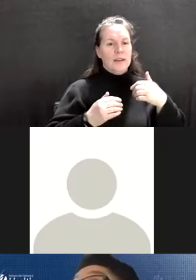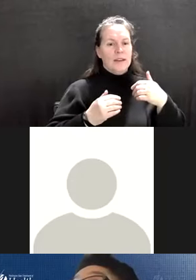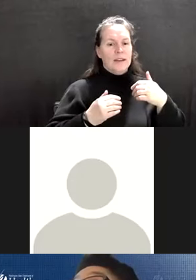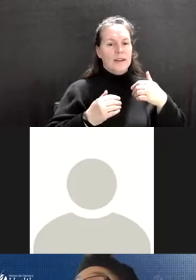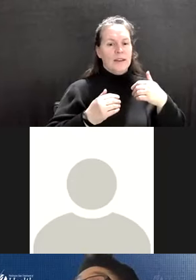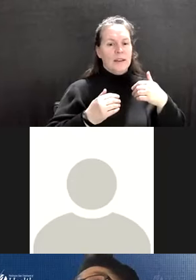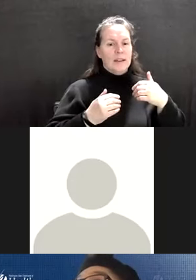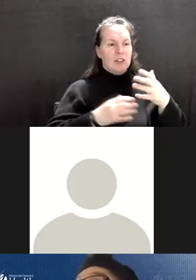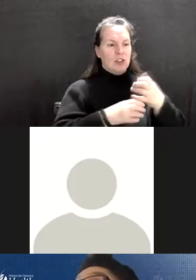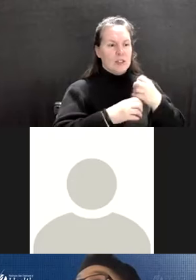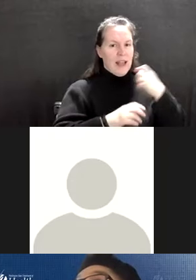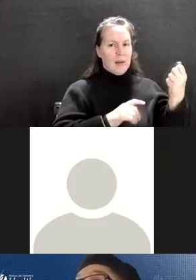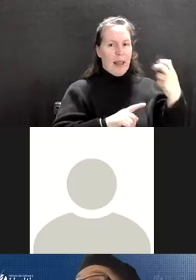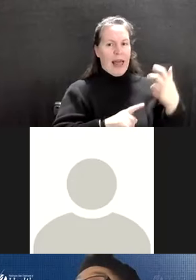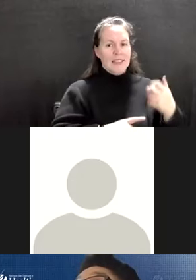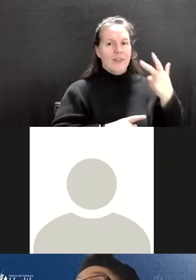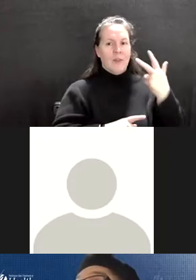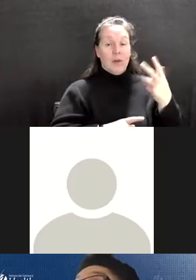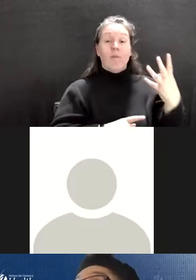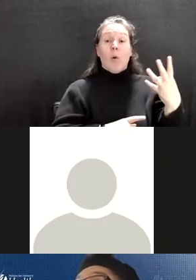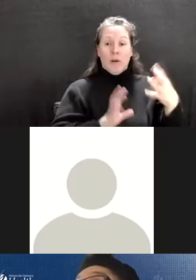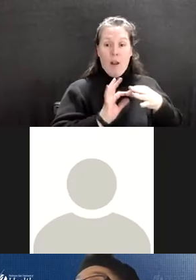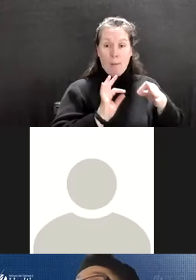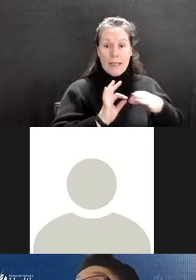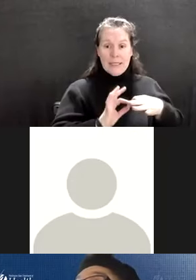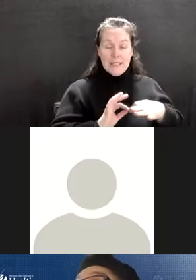comments. Four.